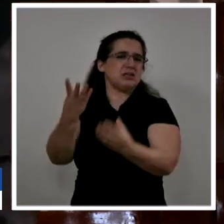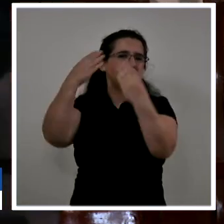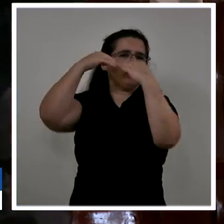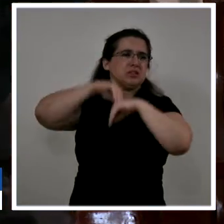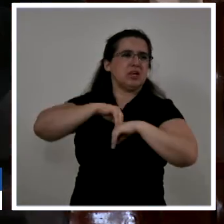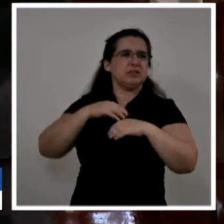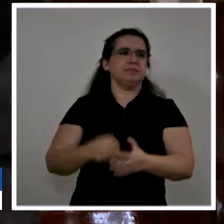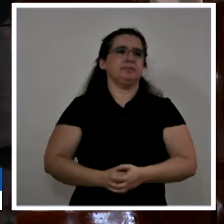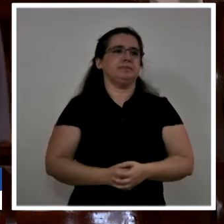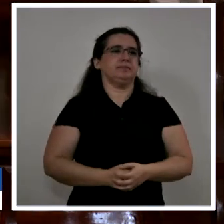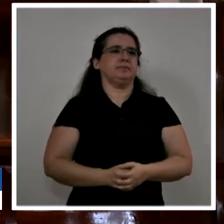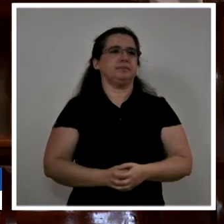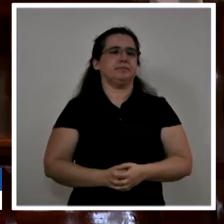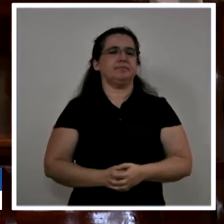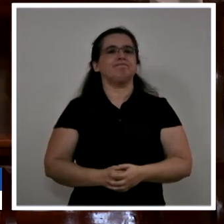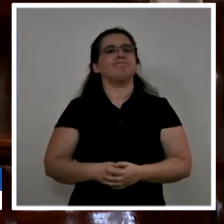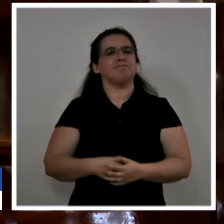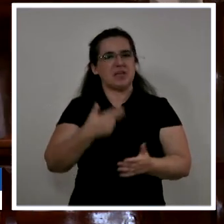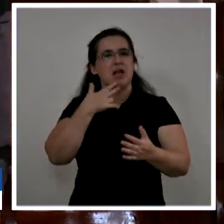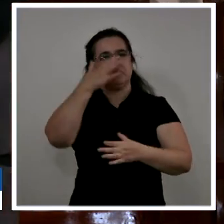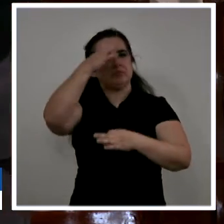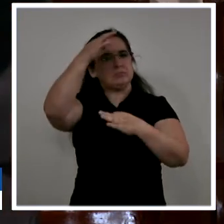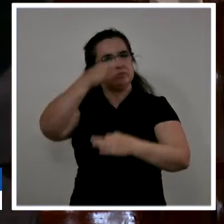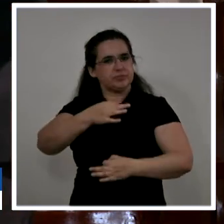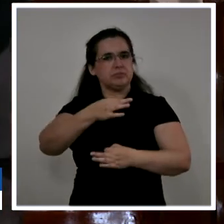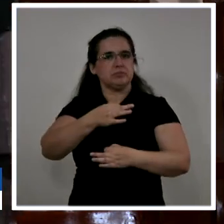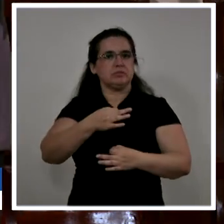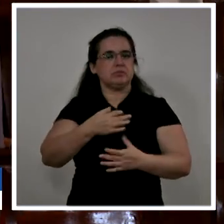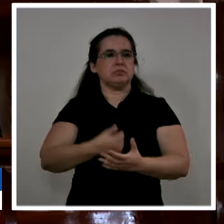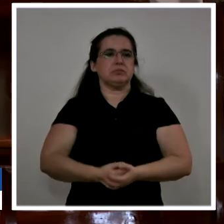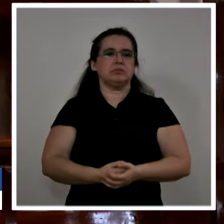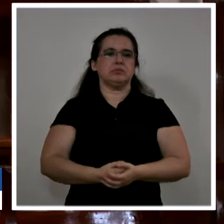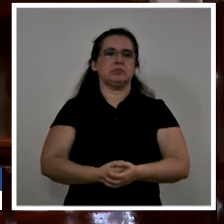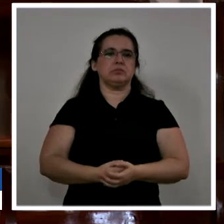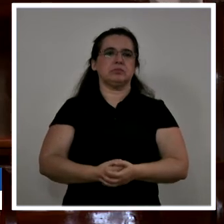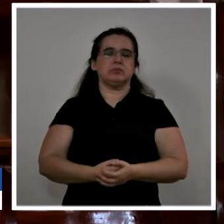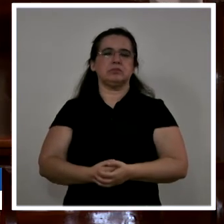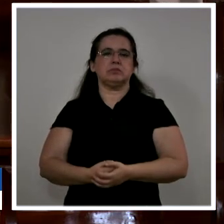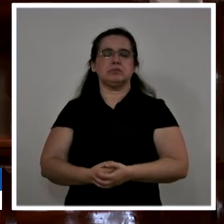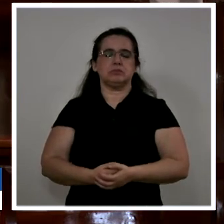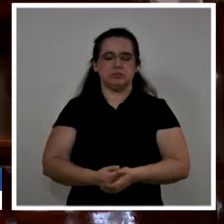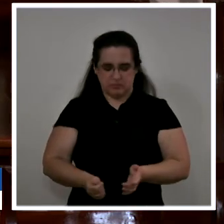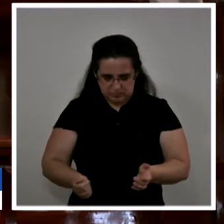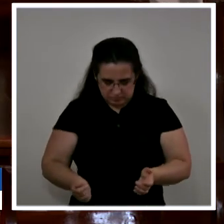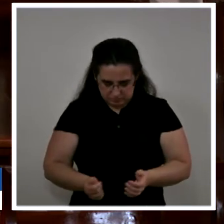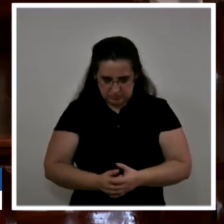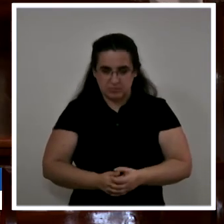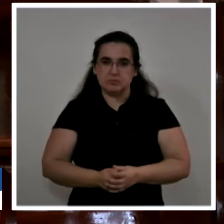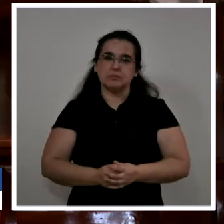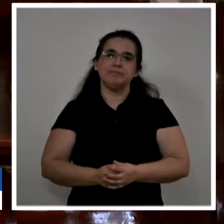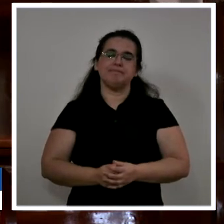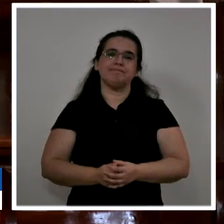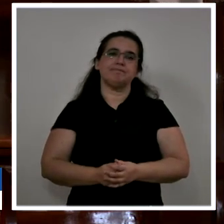carga hereditária is serious. É muito séria. But you know, we have